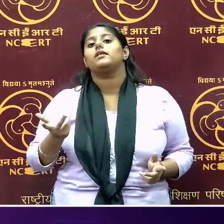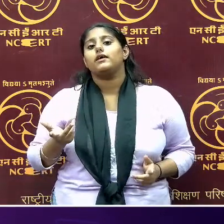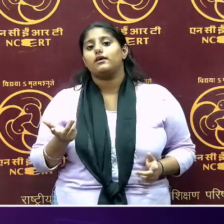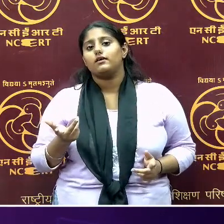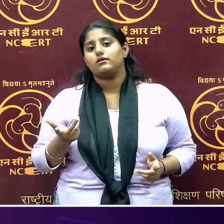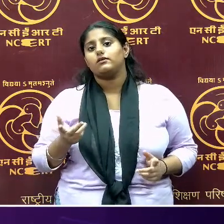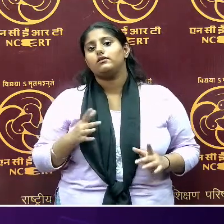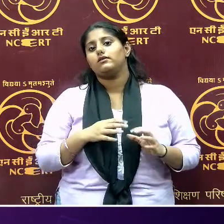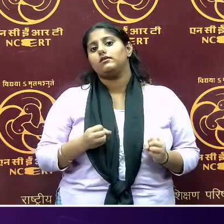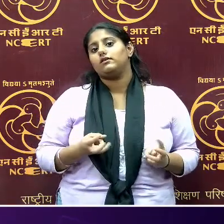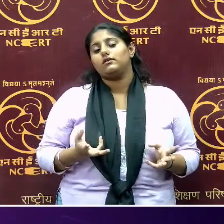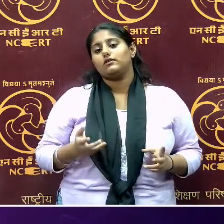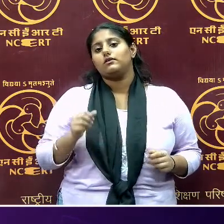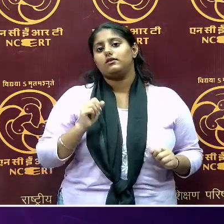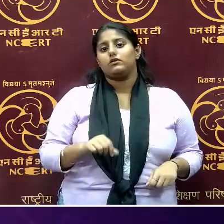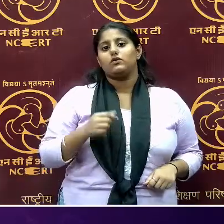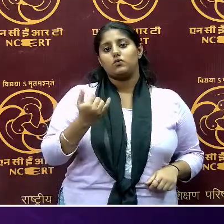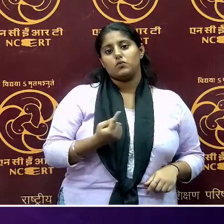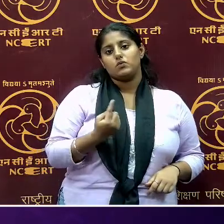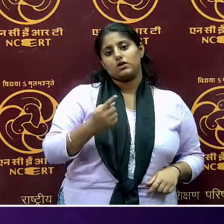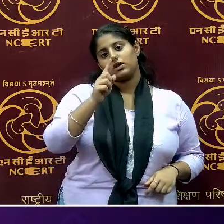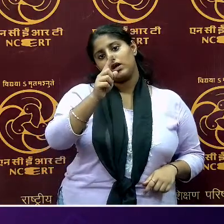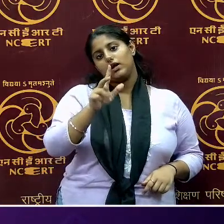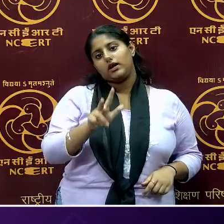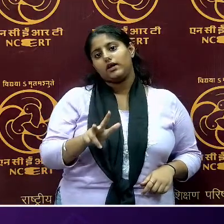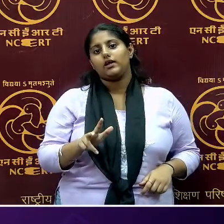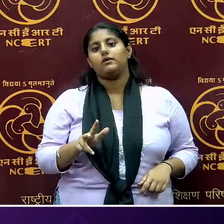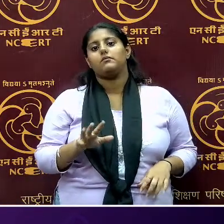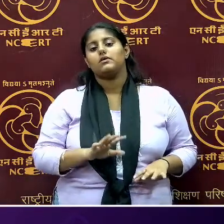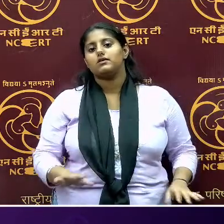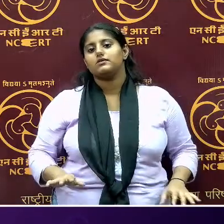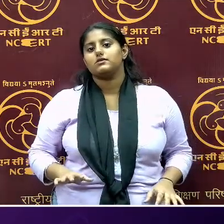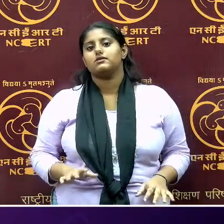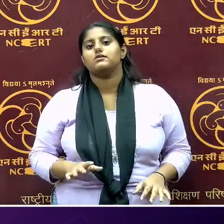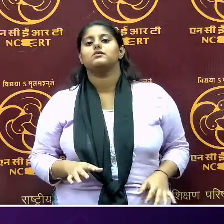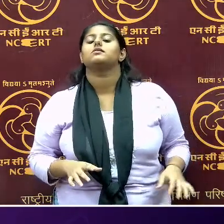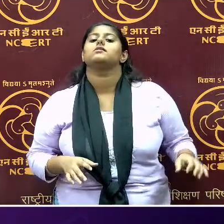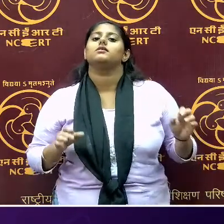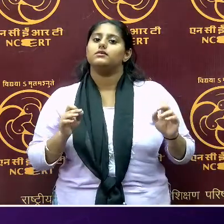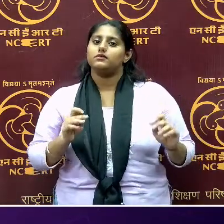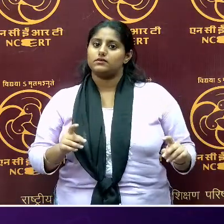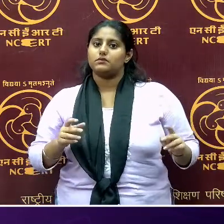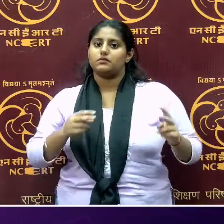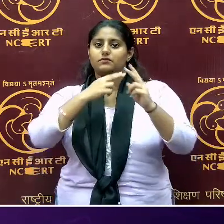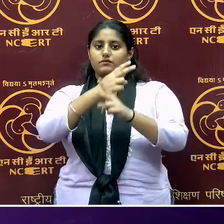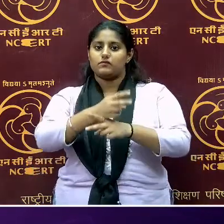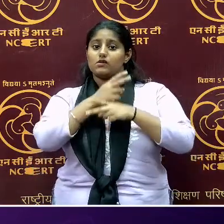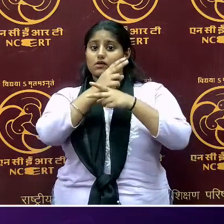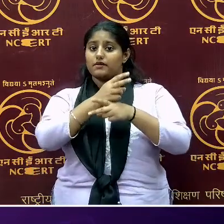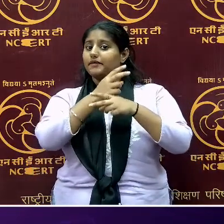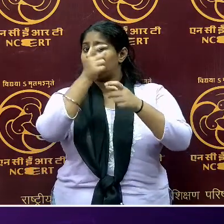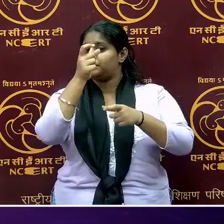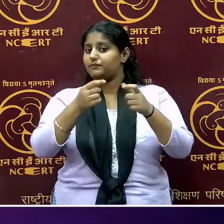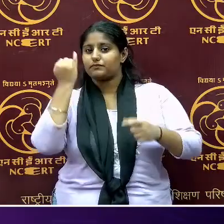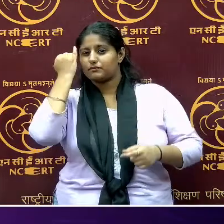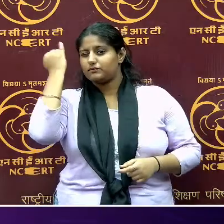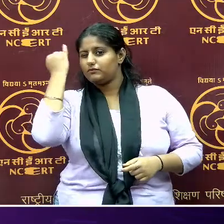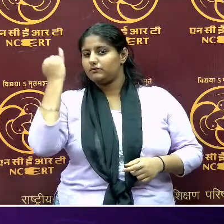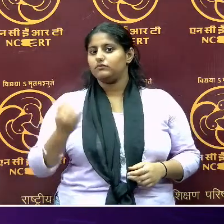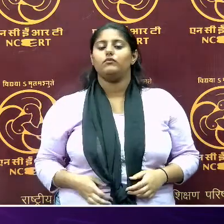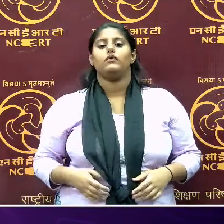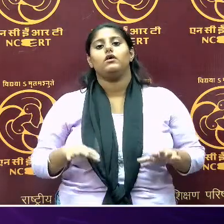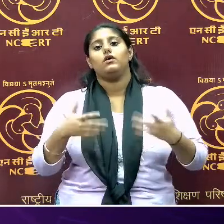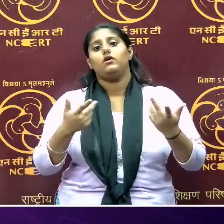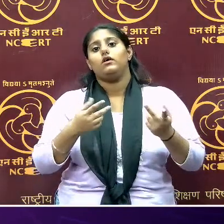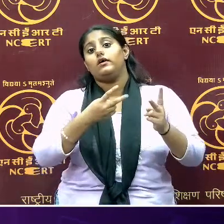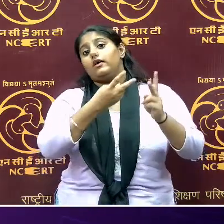see. Yes, there are only 18 horses. Okay, so the caretaker was using this trick. Now come to another